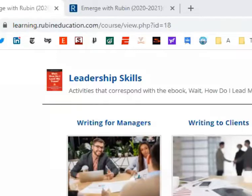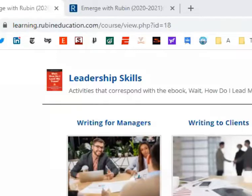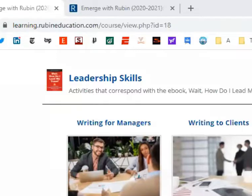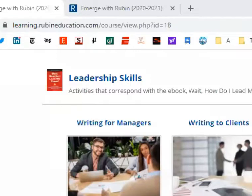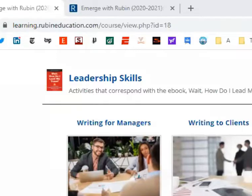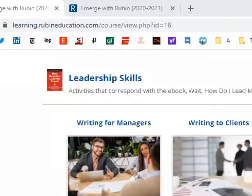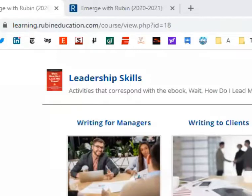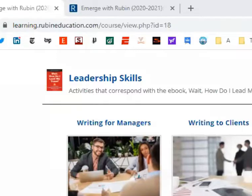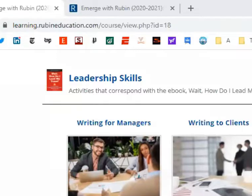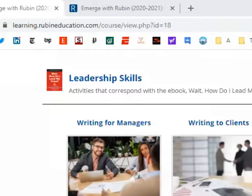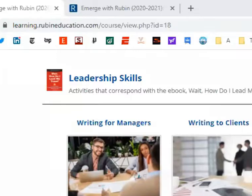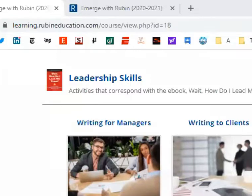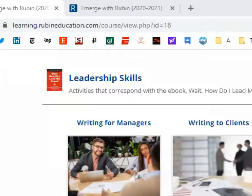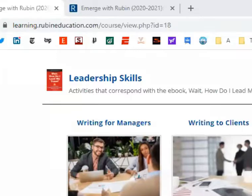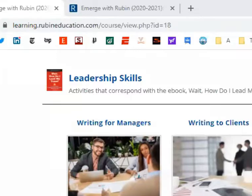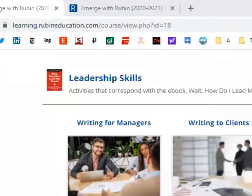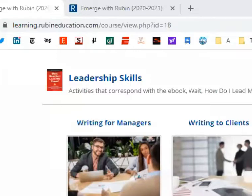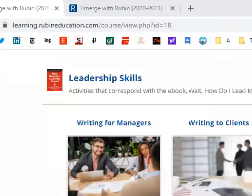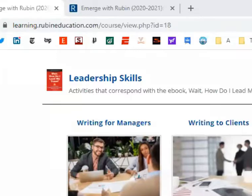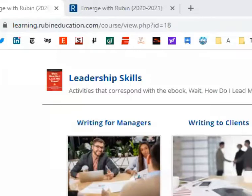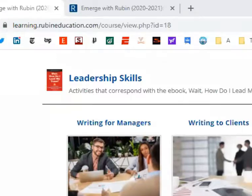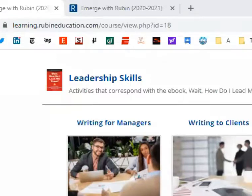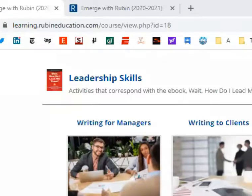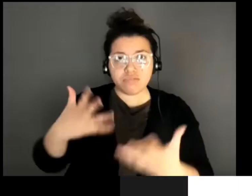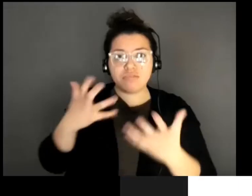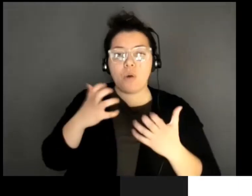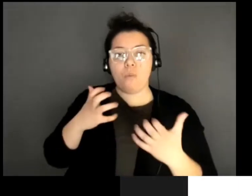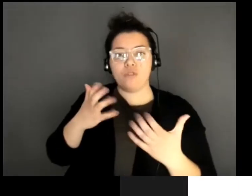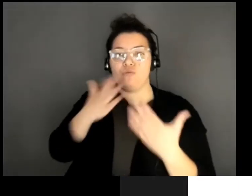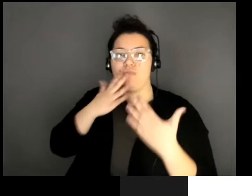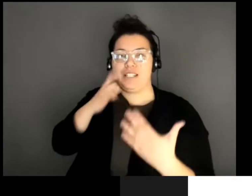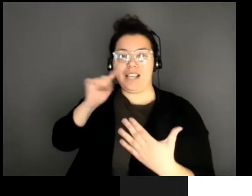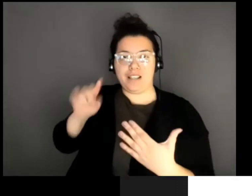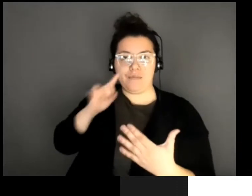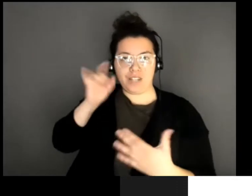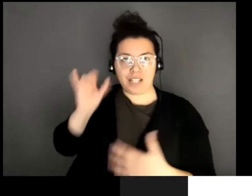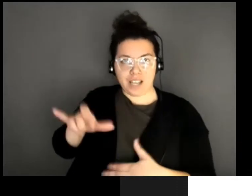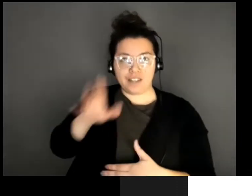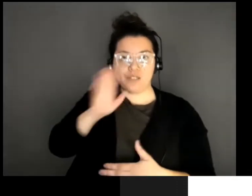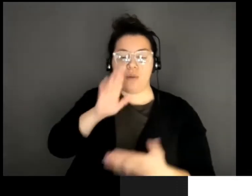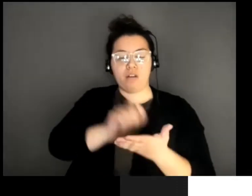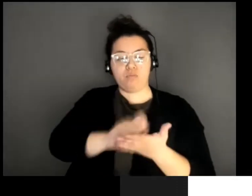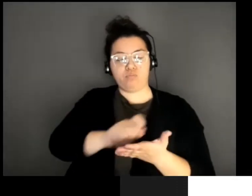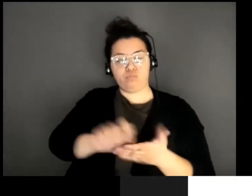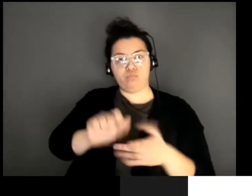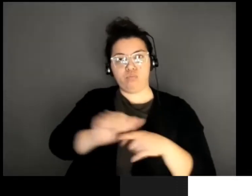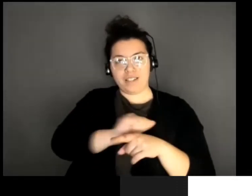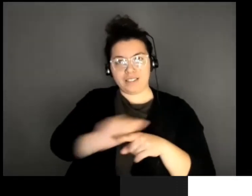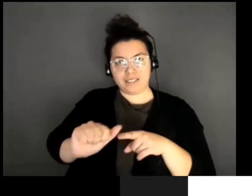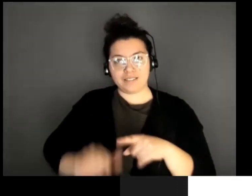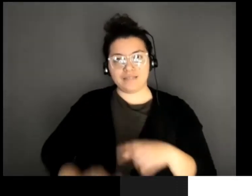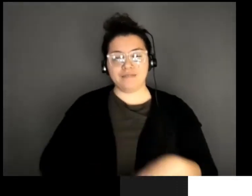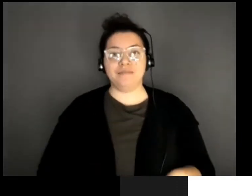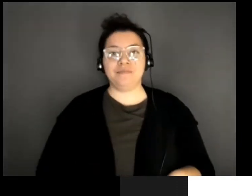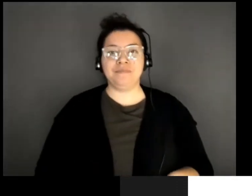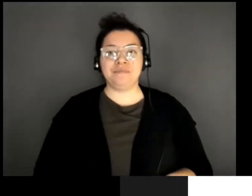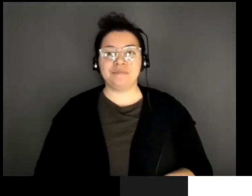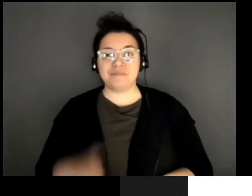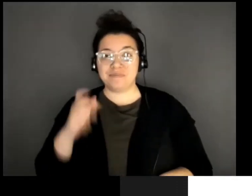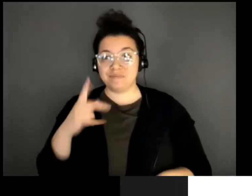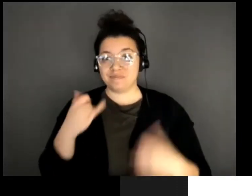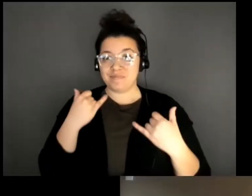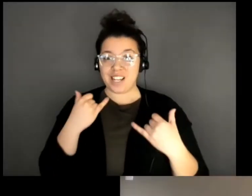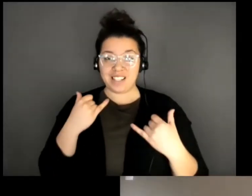to show him how much we appreciate that. So let me come back to center here. And let's bring Mr. Lefkowitz